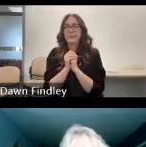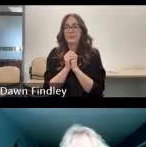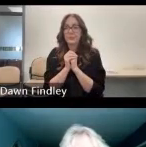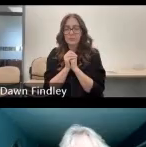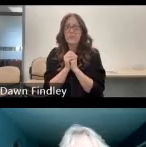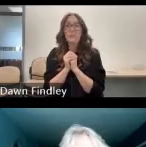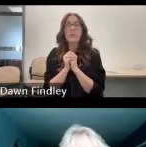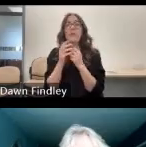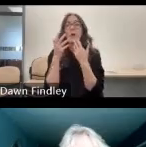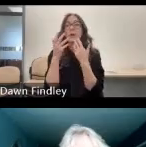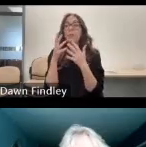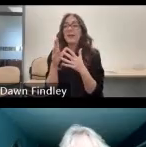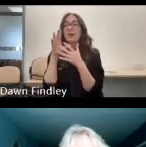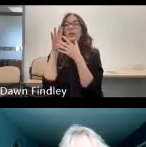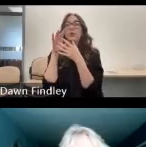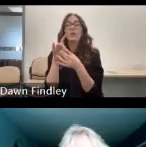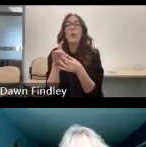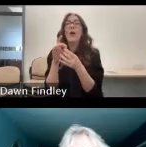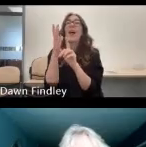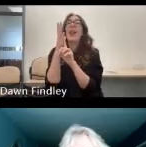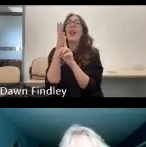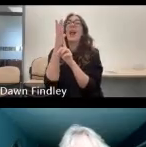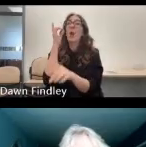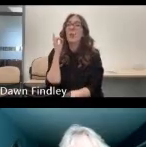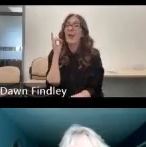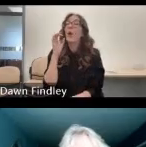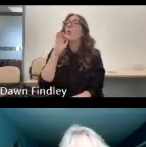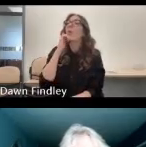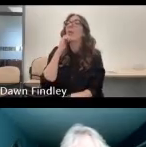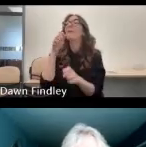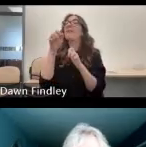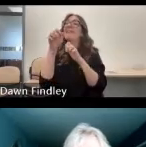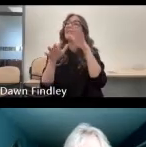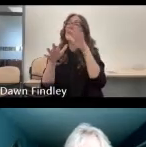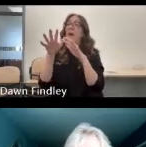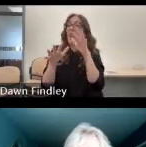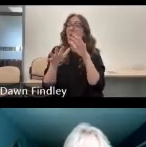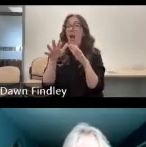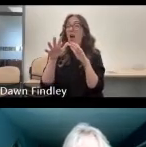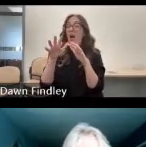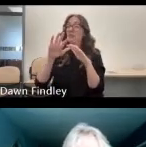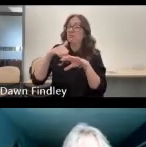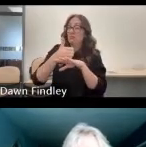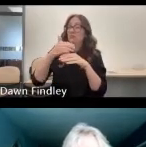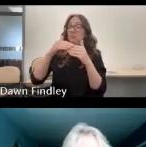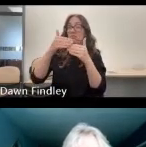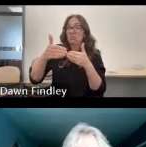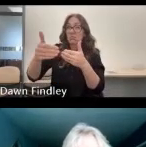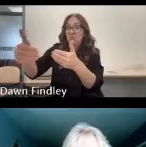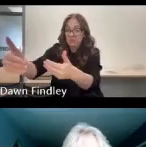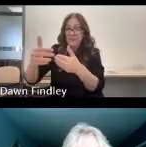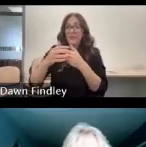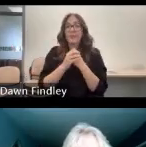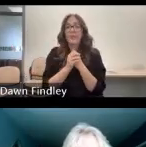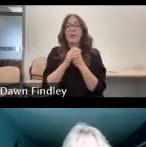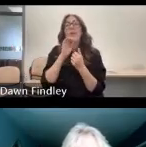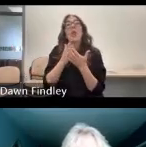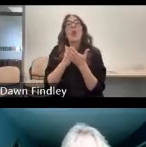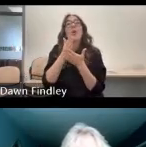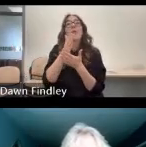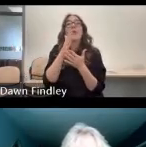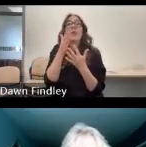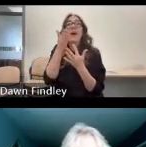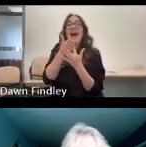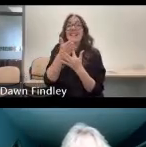us last week, it's going to be a fairly similar format. What I'm going to do is I'm going to go through the accessibility features